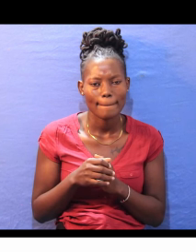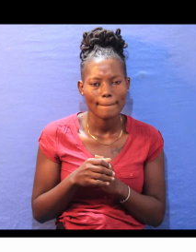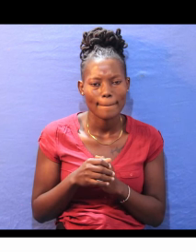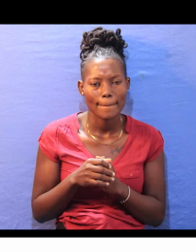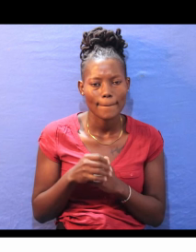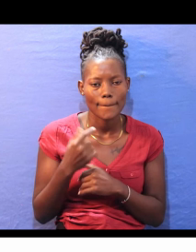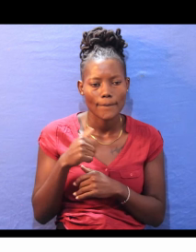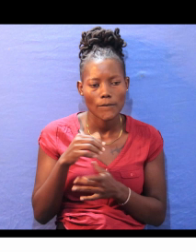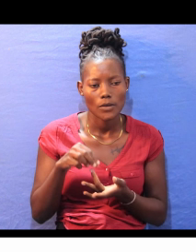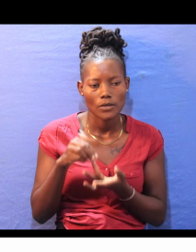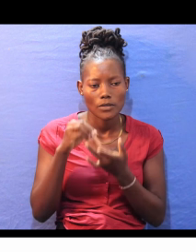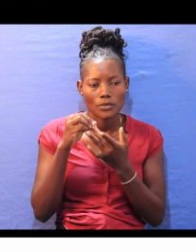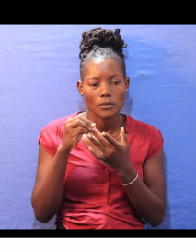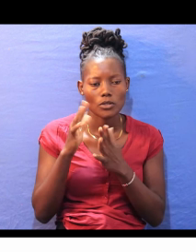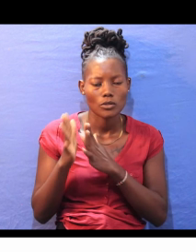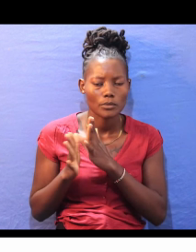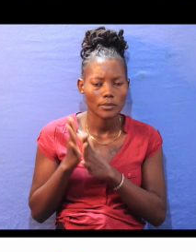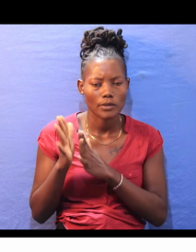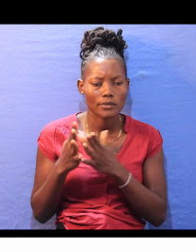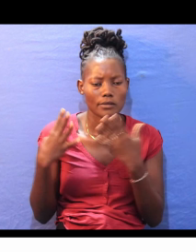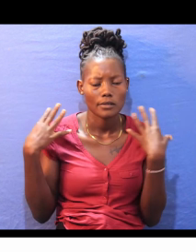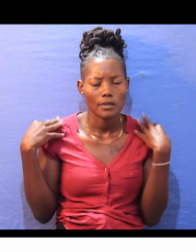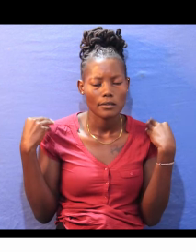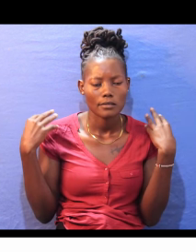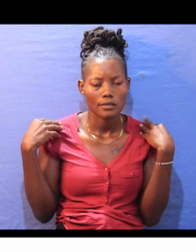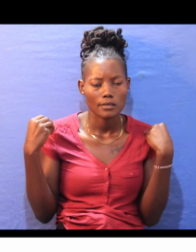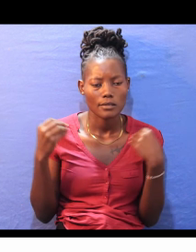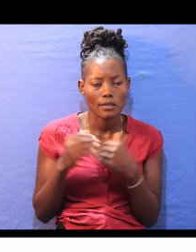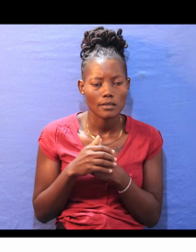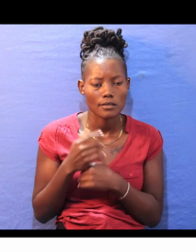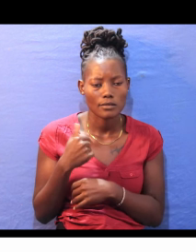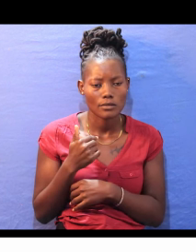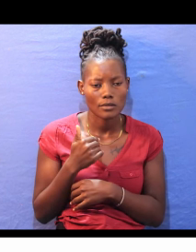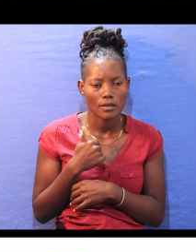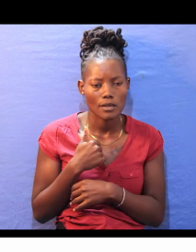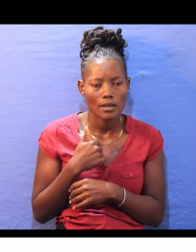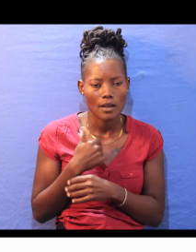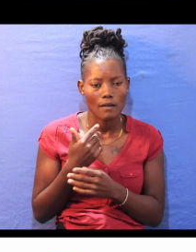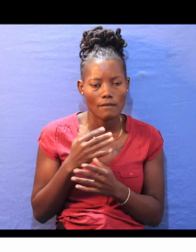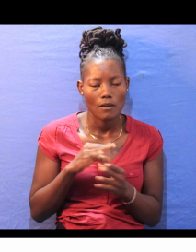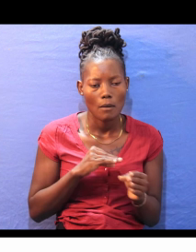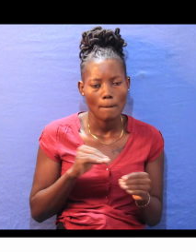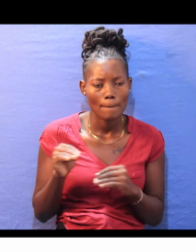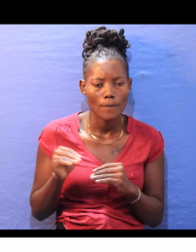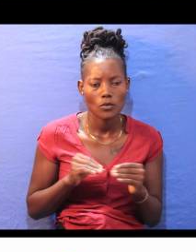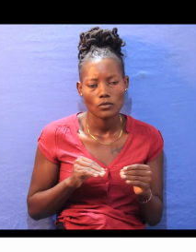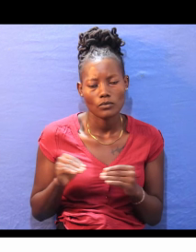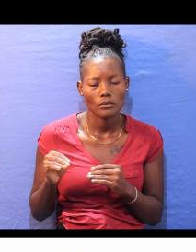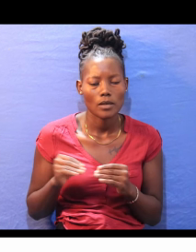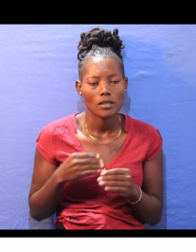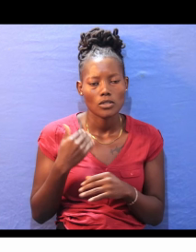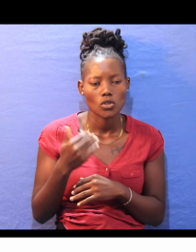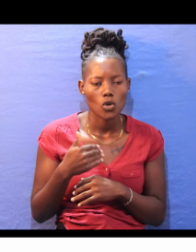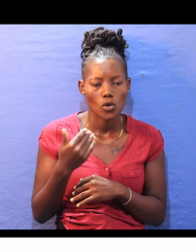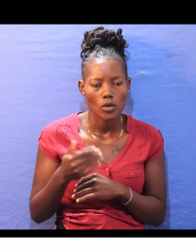With special preparatory exercises, we're going to have partial movements for weightlifters. So